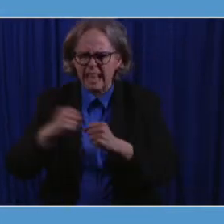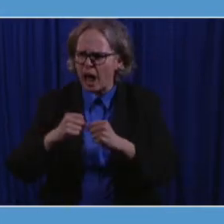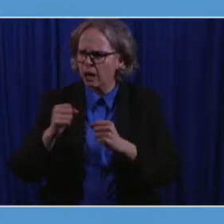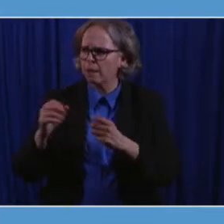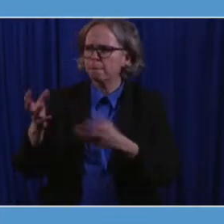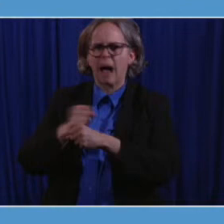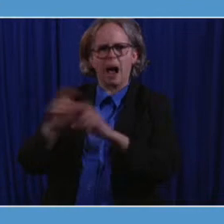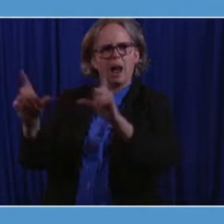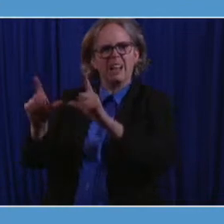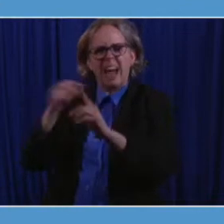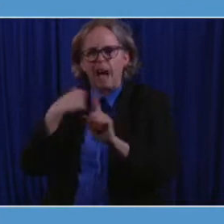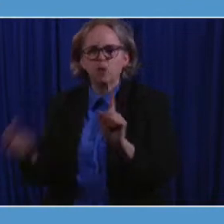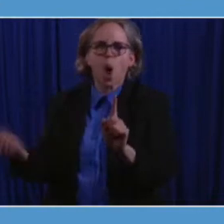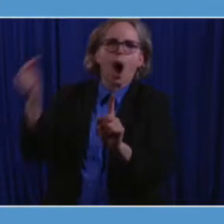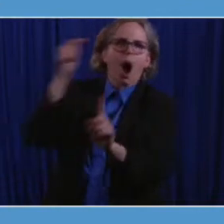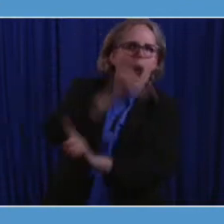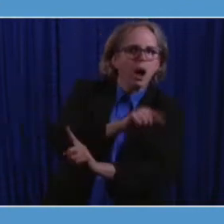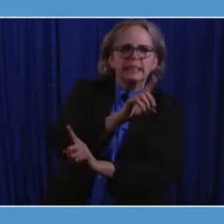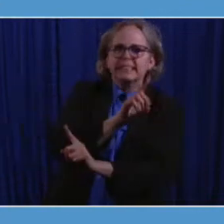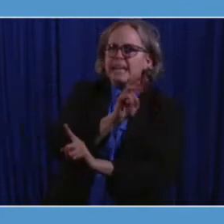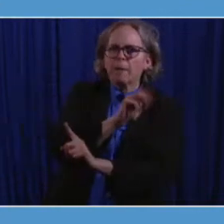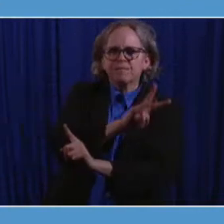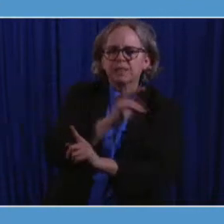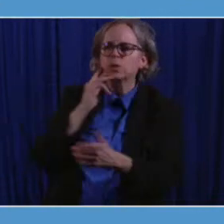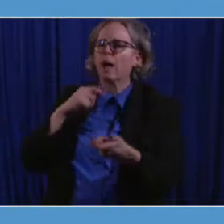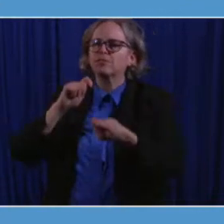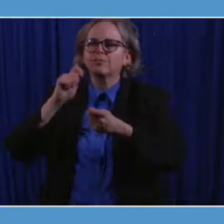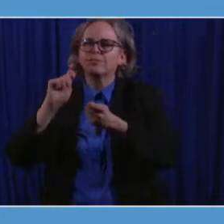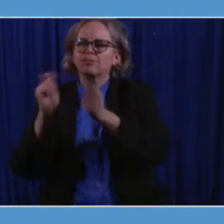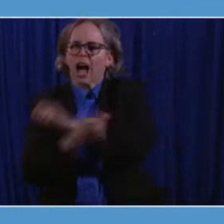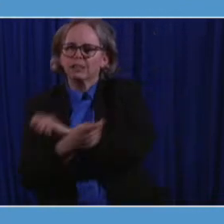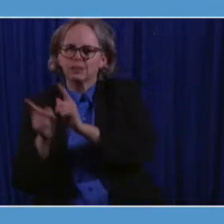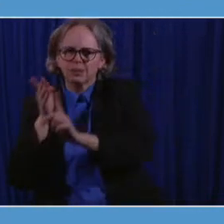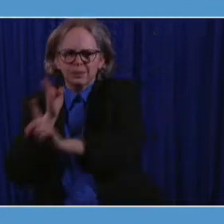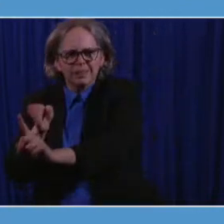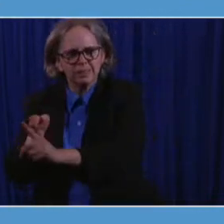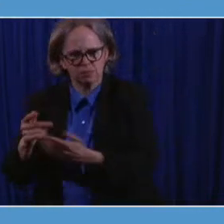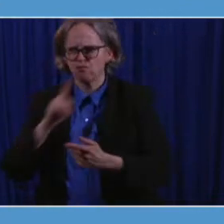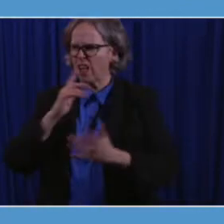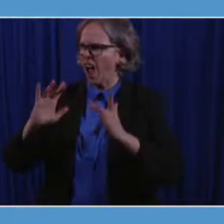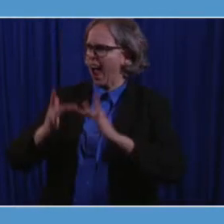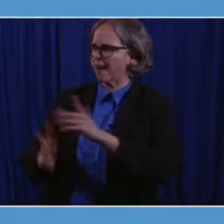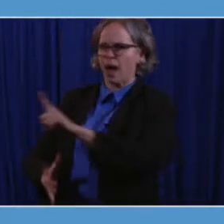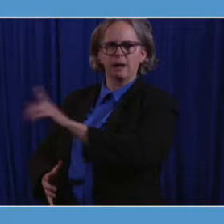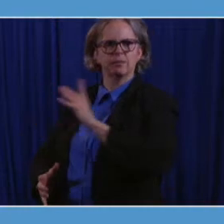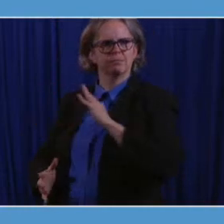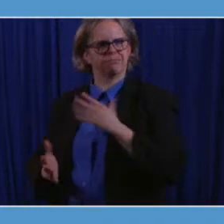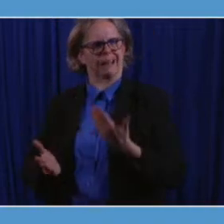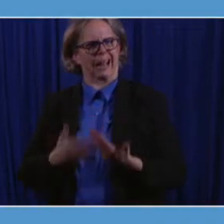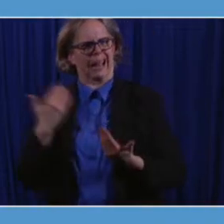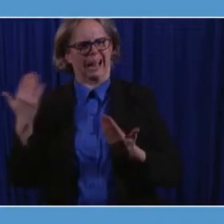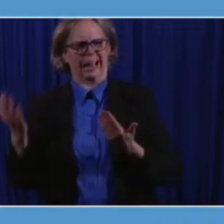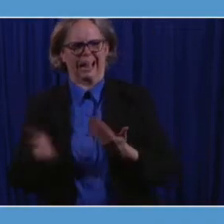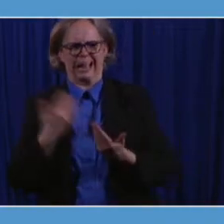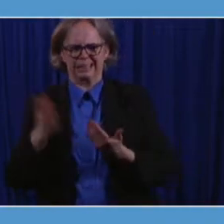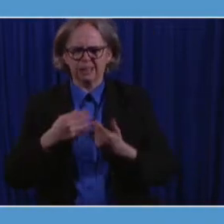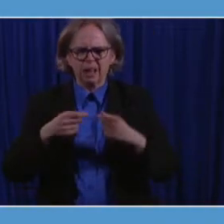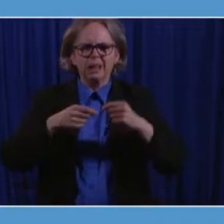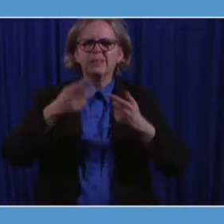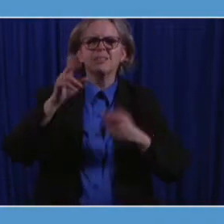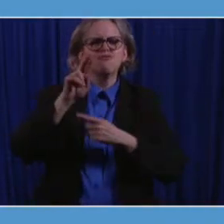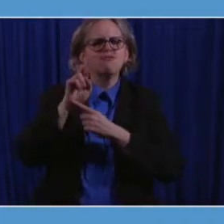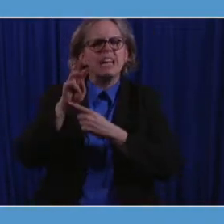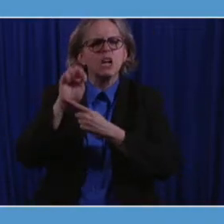office. And then the new online system allowing for renewals of apportioned vehicles involving interstate commerce.